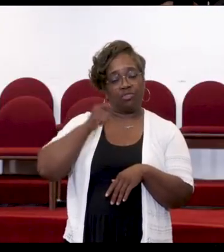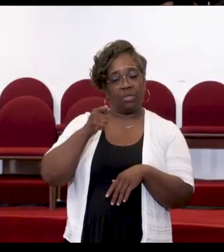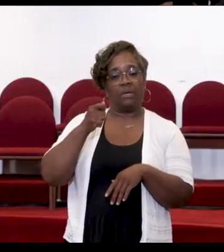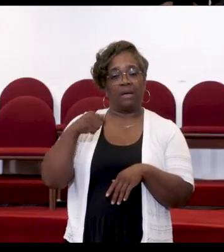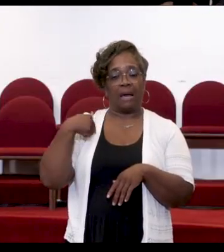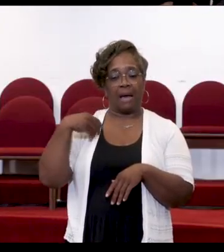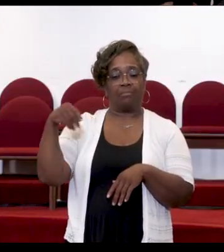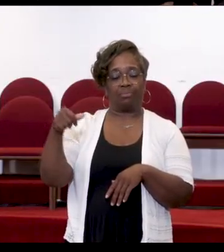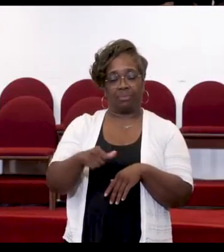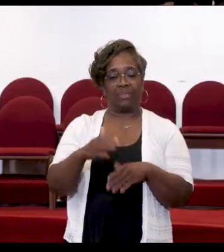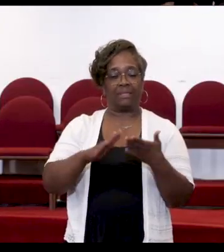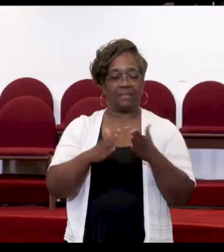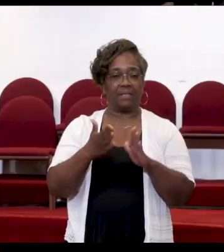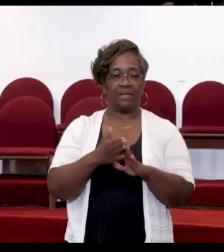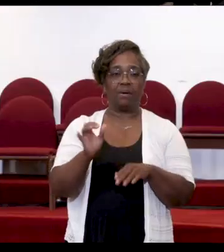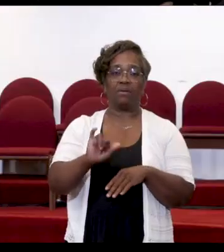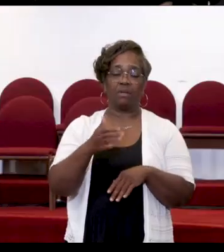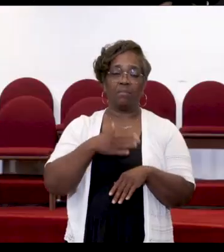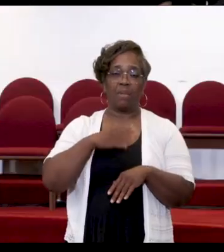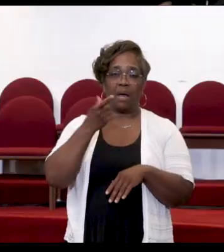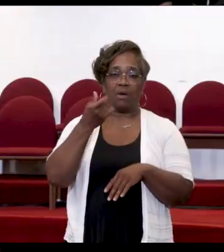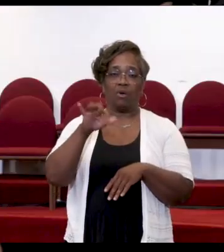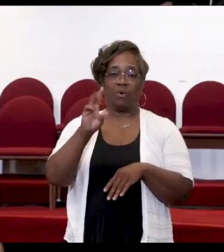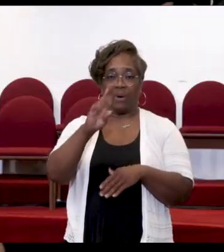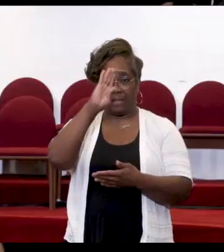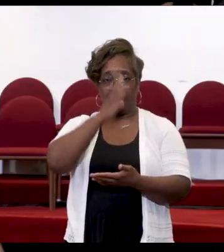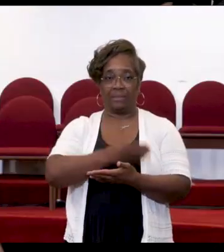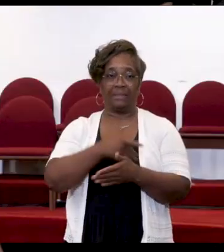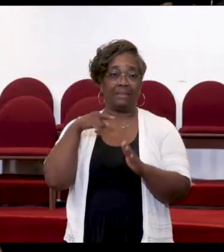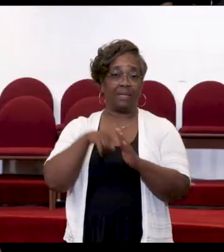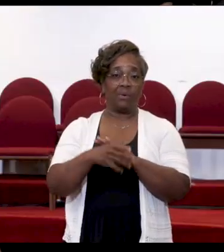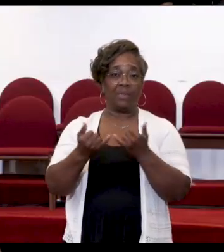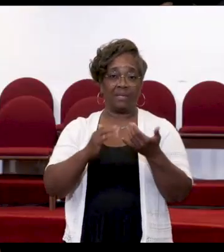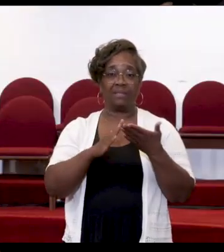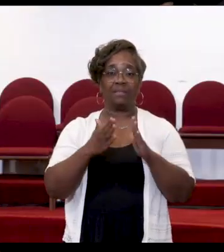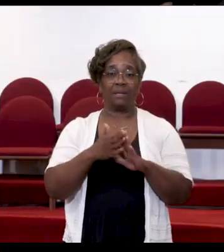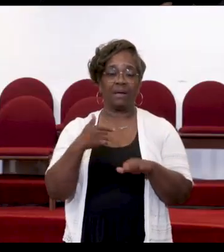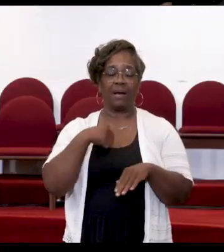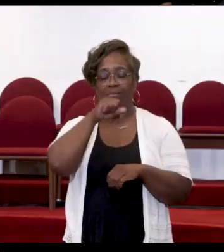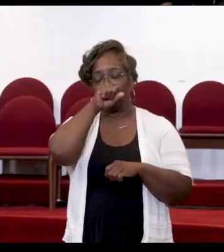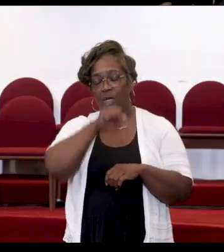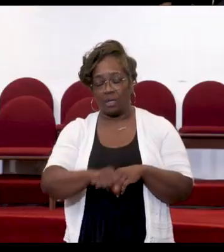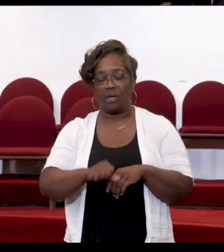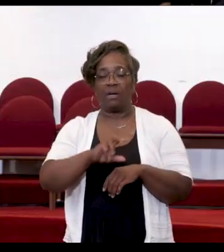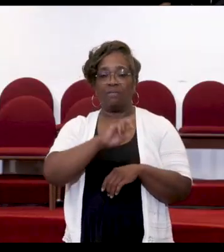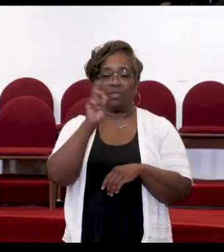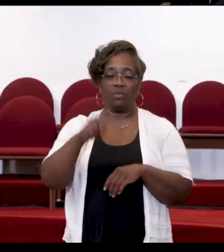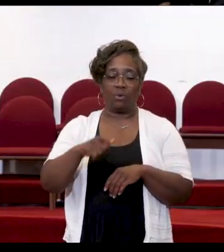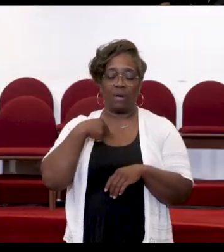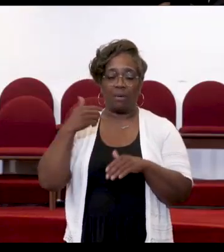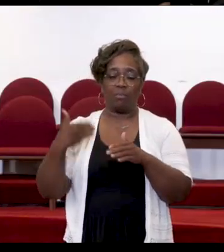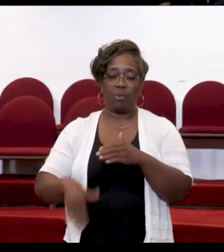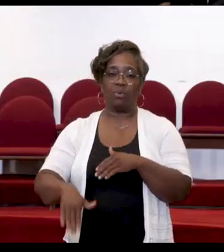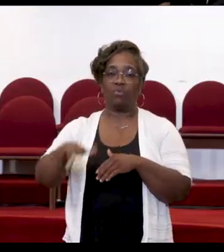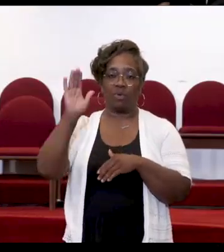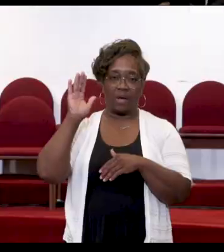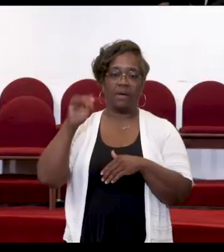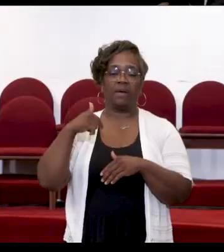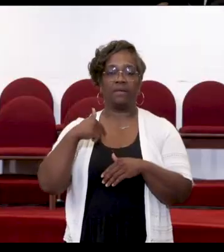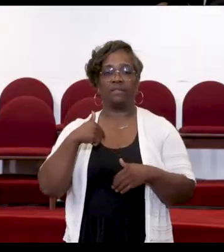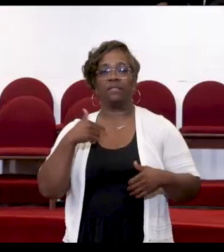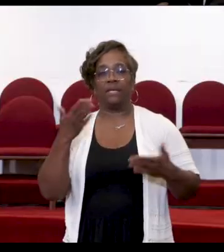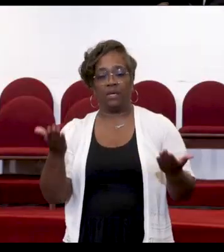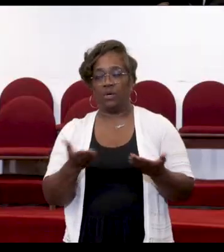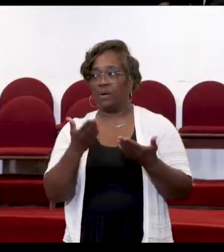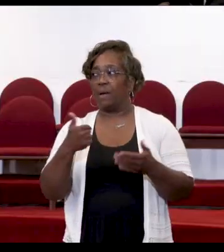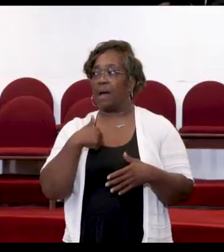grandson was murdered in this city. So I love Detroit. I am a ride or die, born and raised. I would like to rest